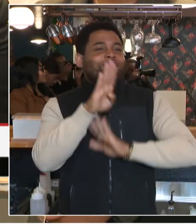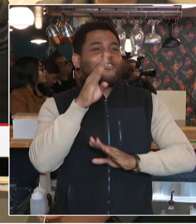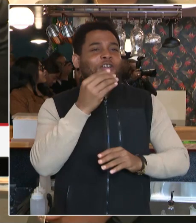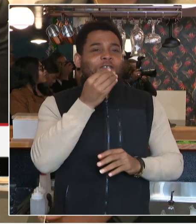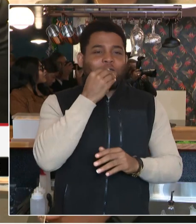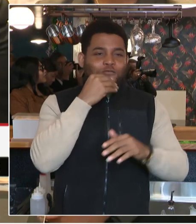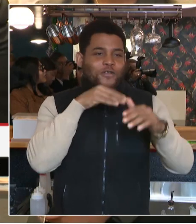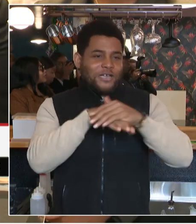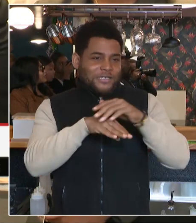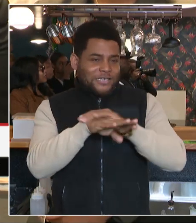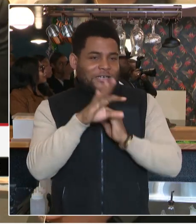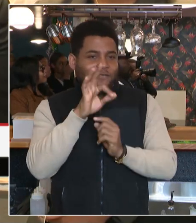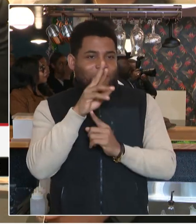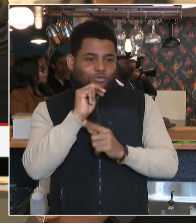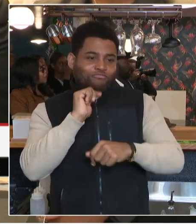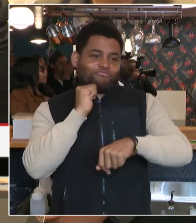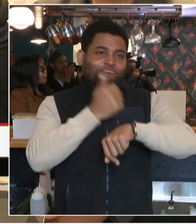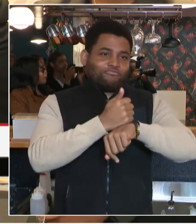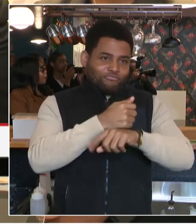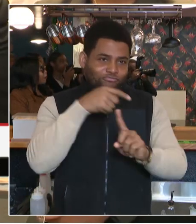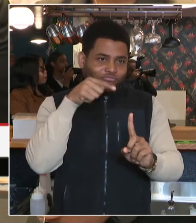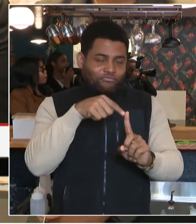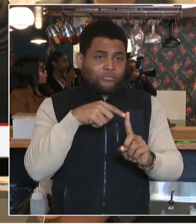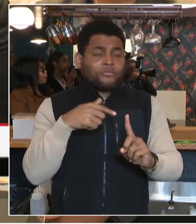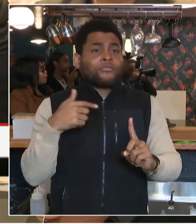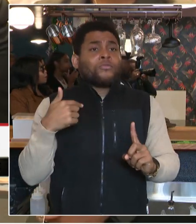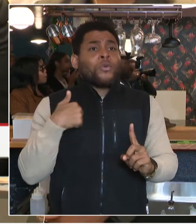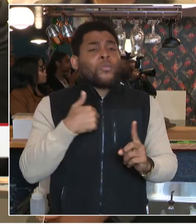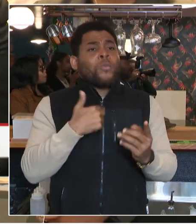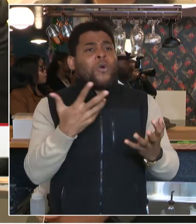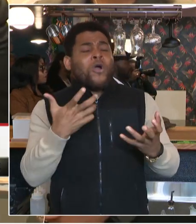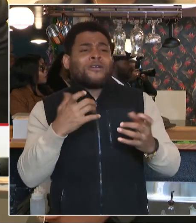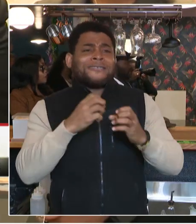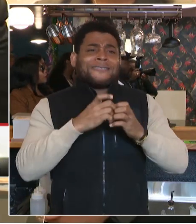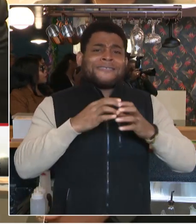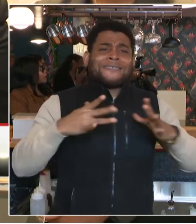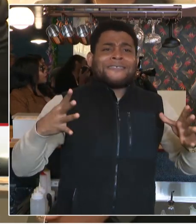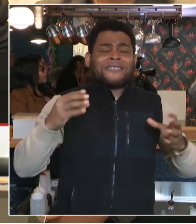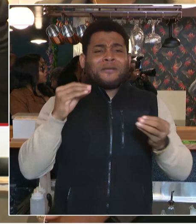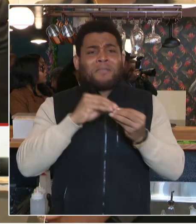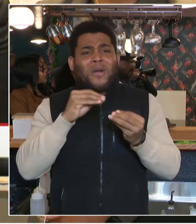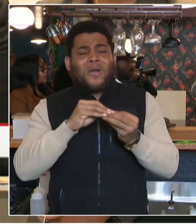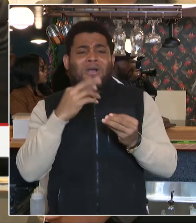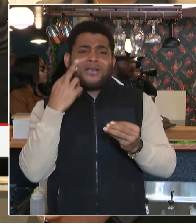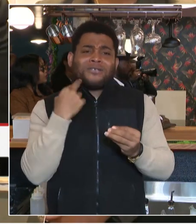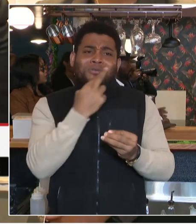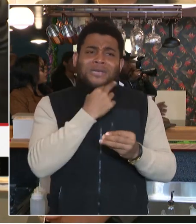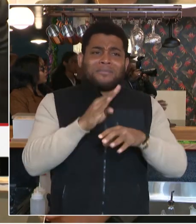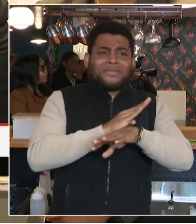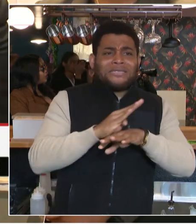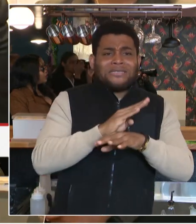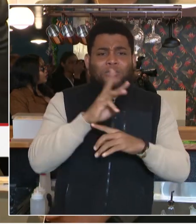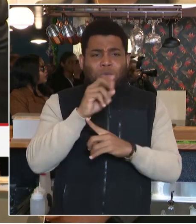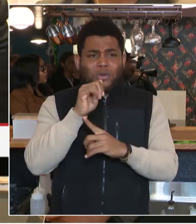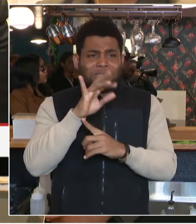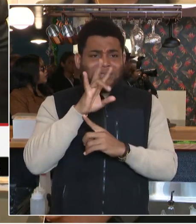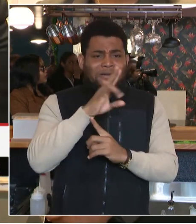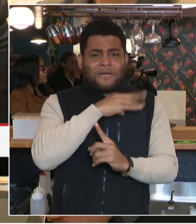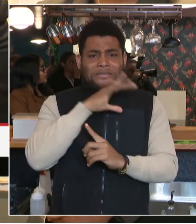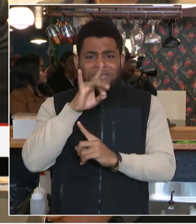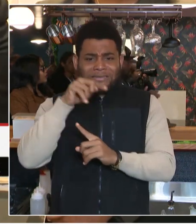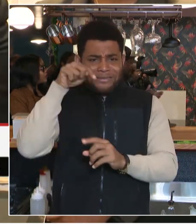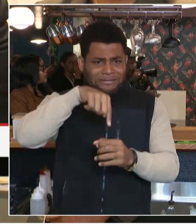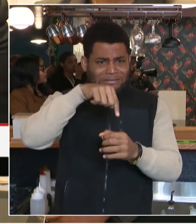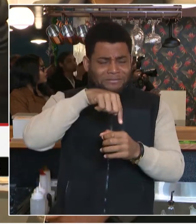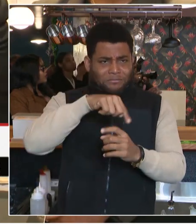local businesses expand in Ward 7 and 8. In this round, we're also expanding